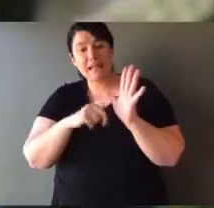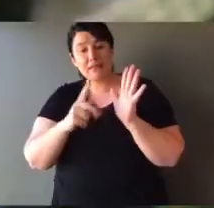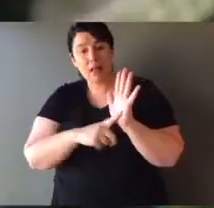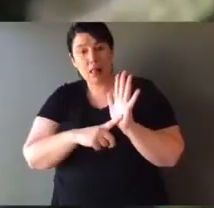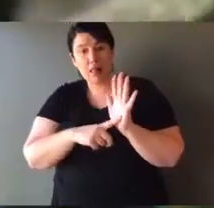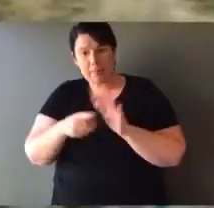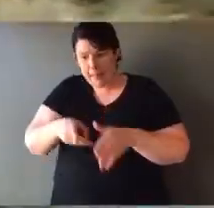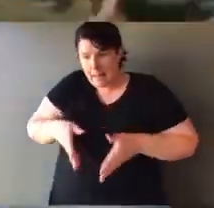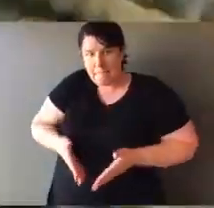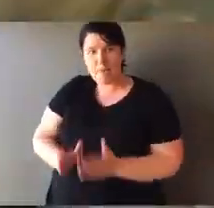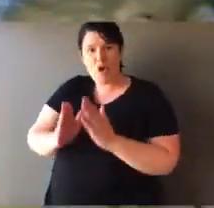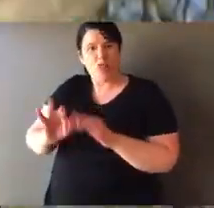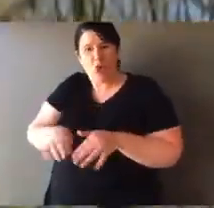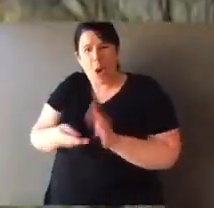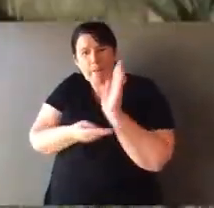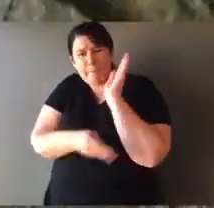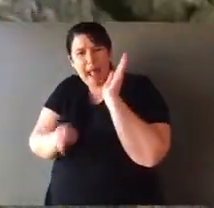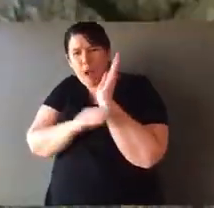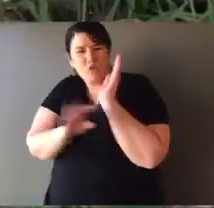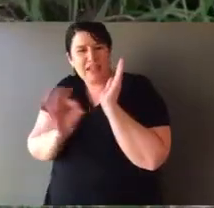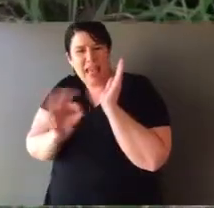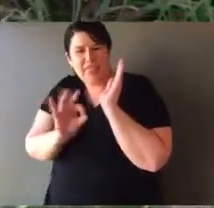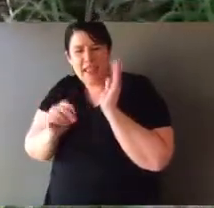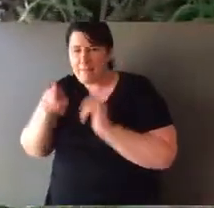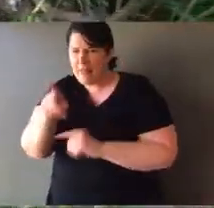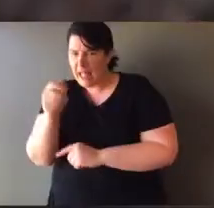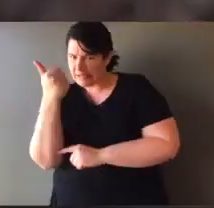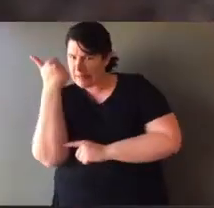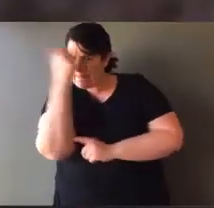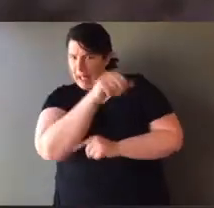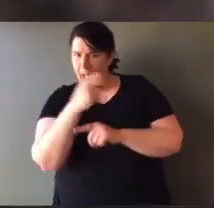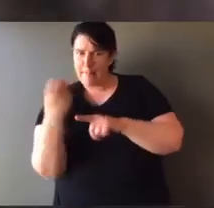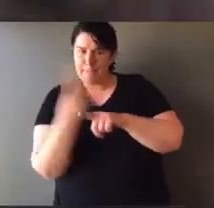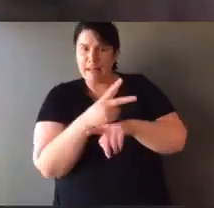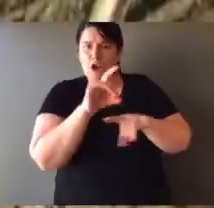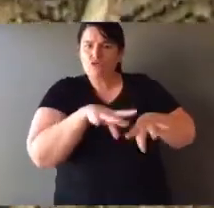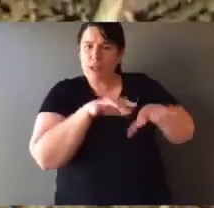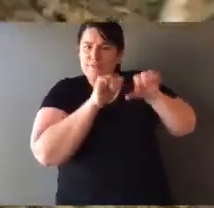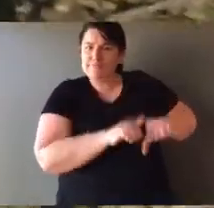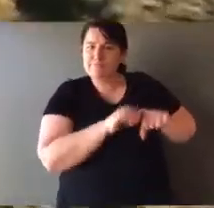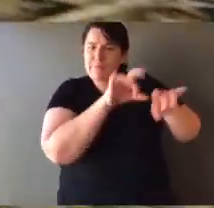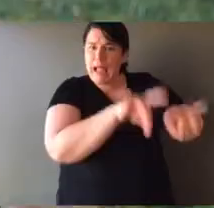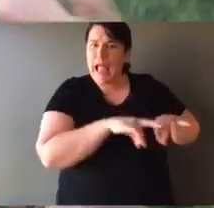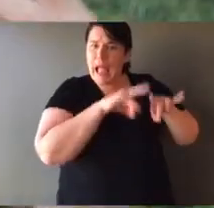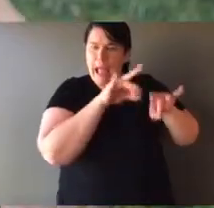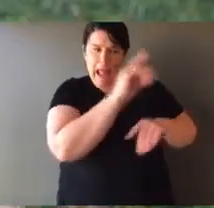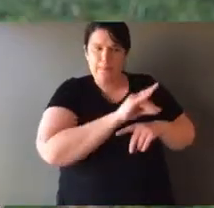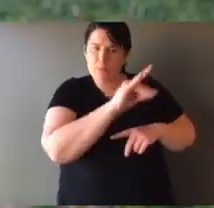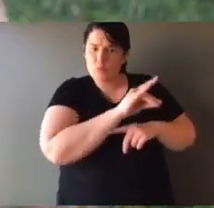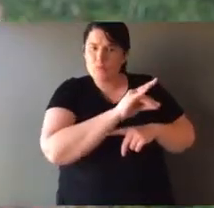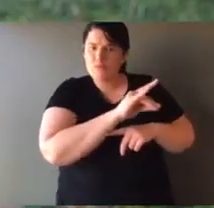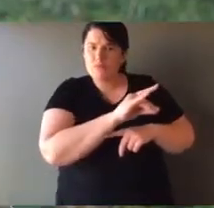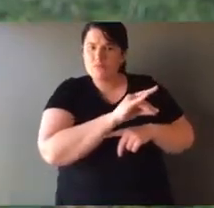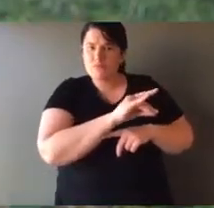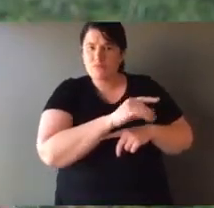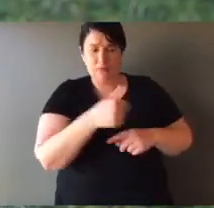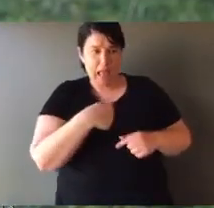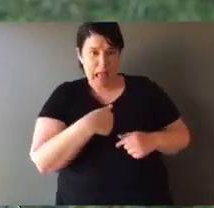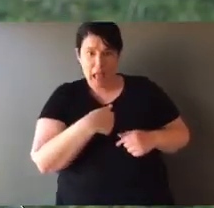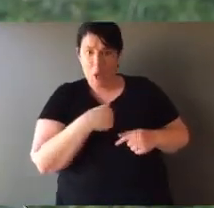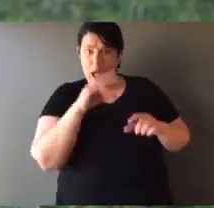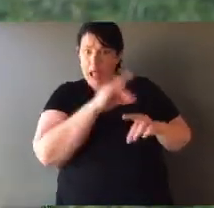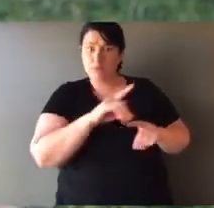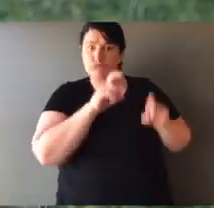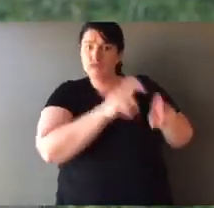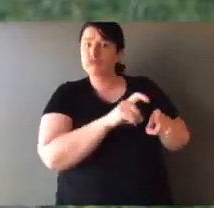they give live birth, they don't use a pouch. But they are superior in intelligence to our marsupials. Our marsupials have been isolated in